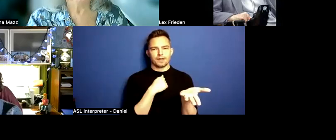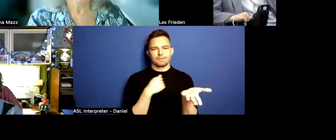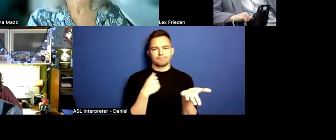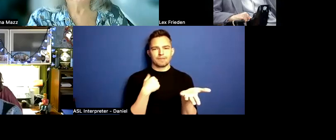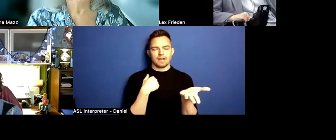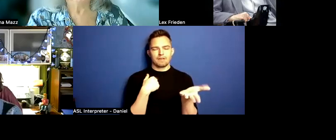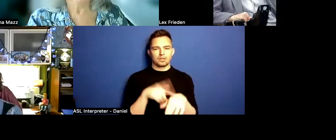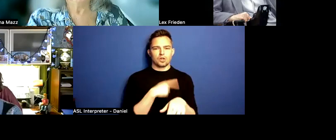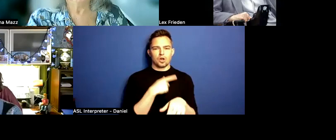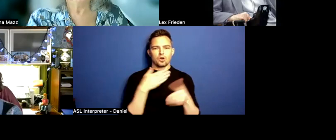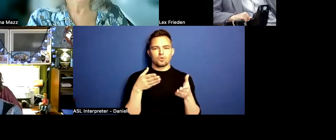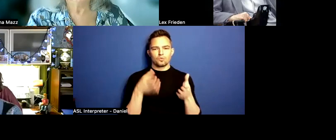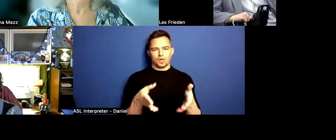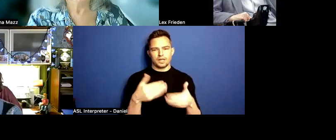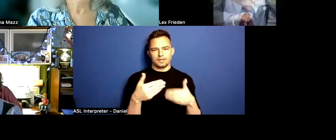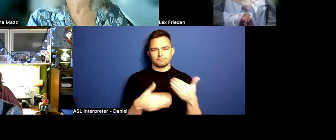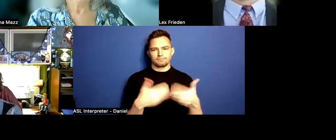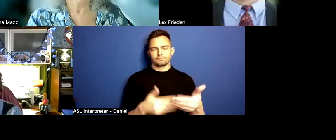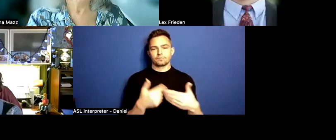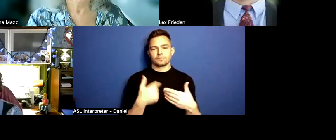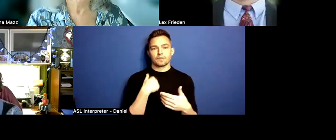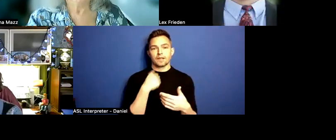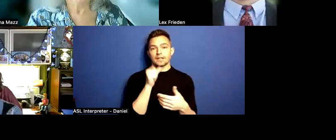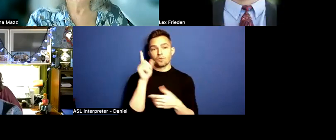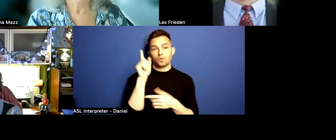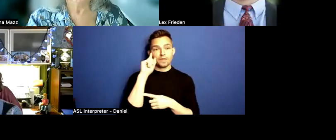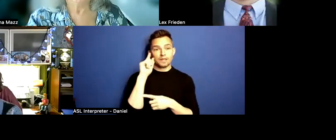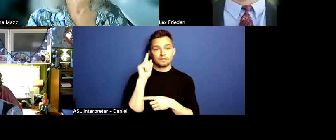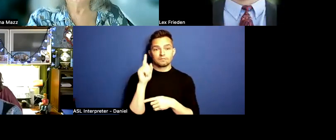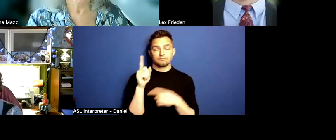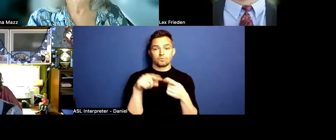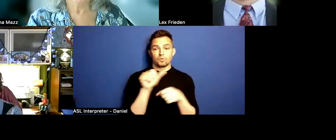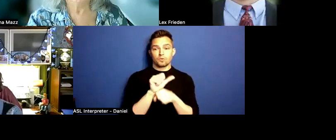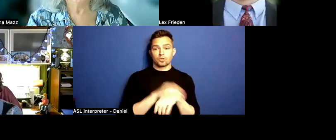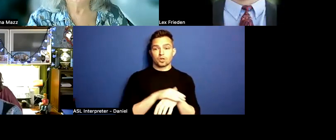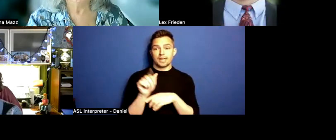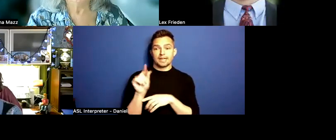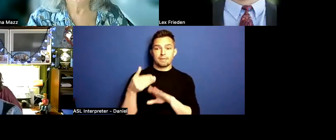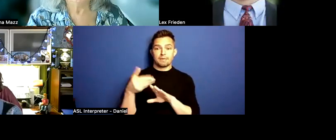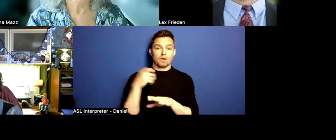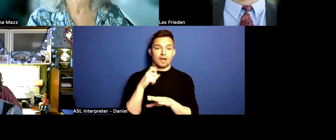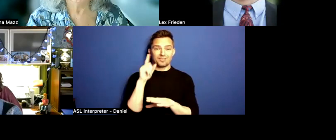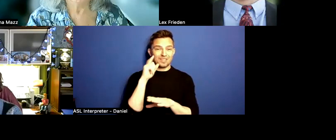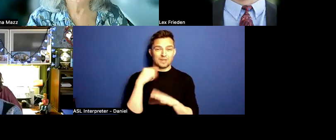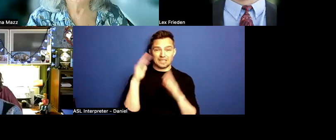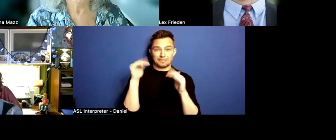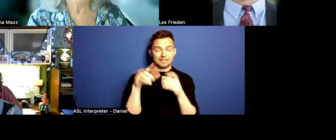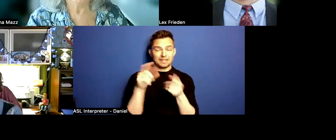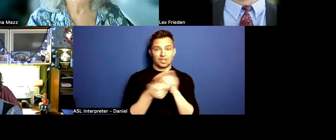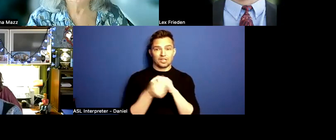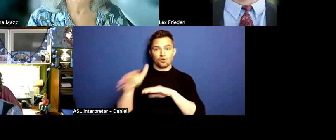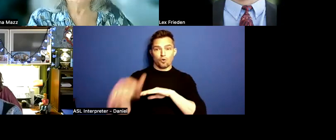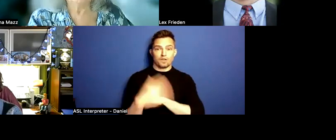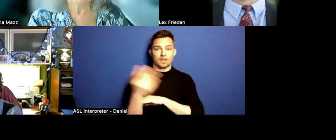ways to go. And I don't think that when we worked on the ADA, we expected it to change overnight. And I don't think